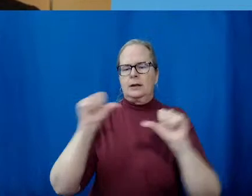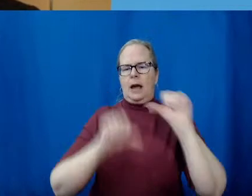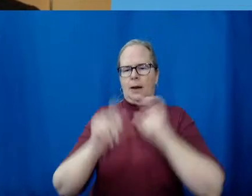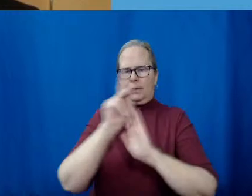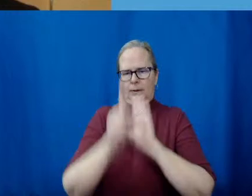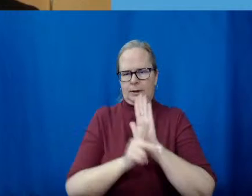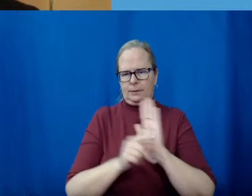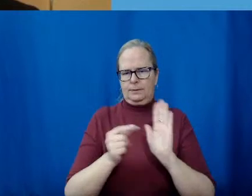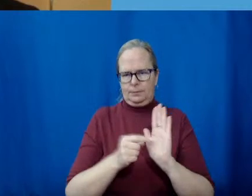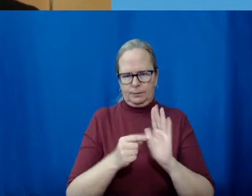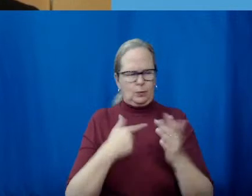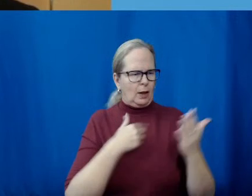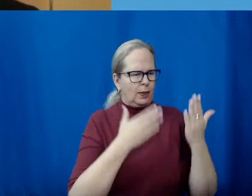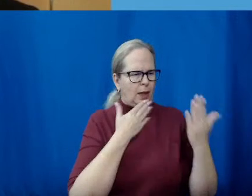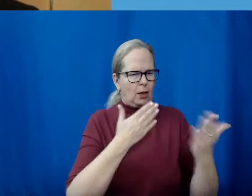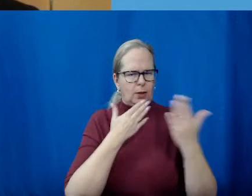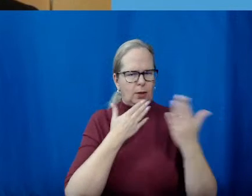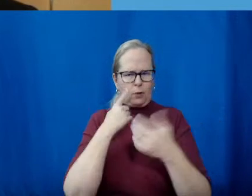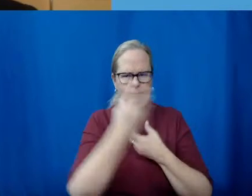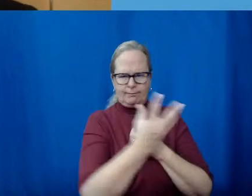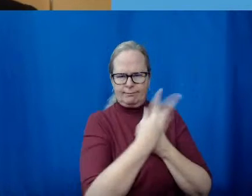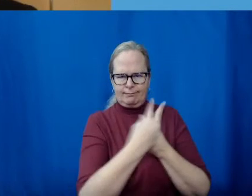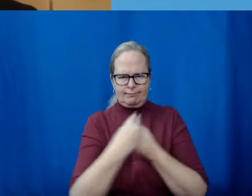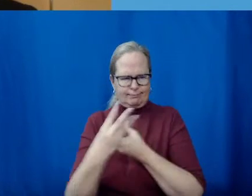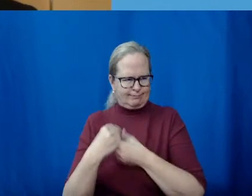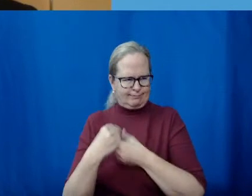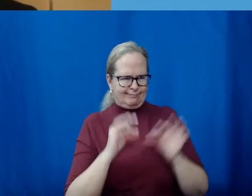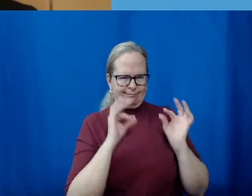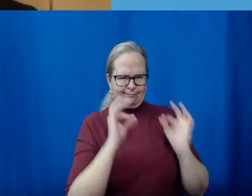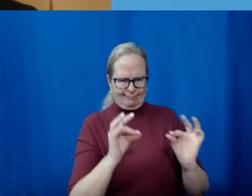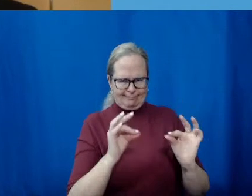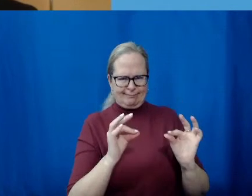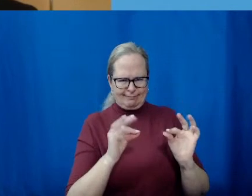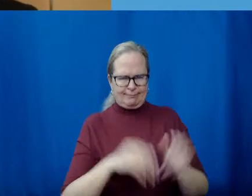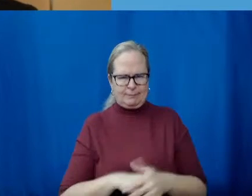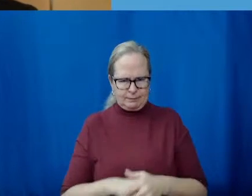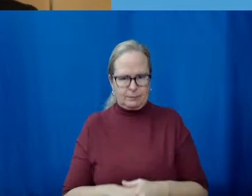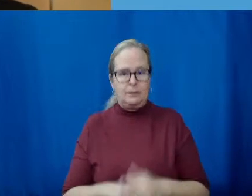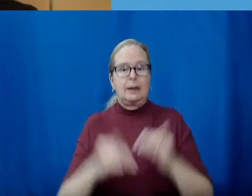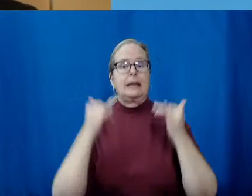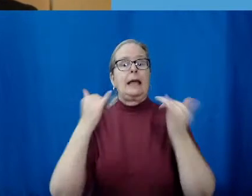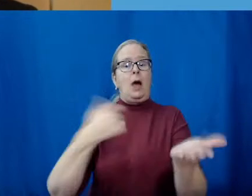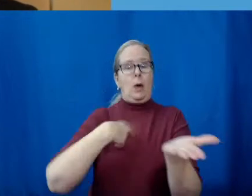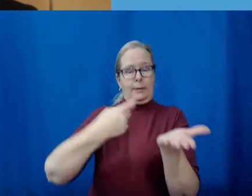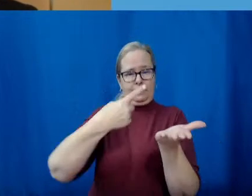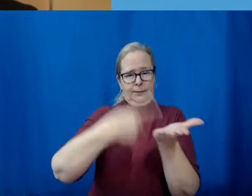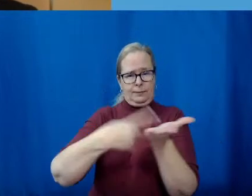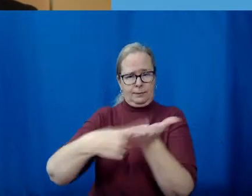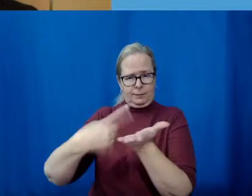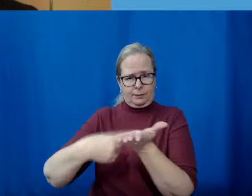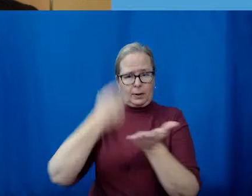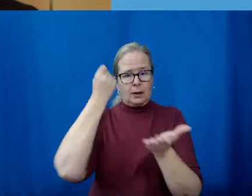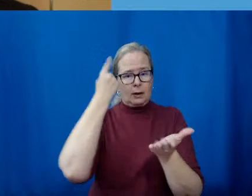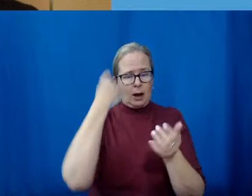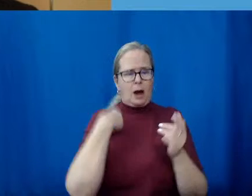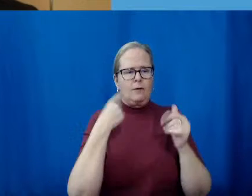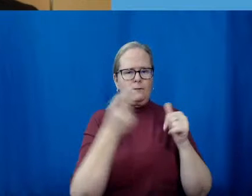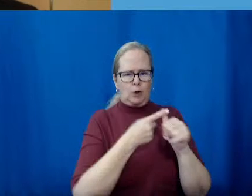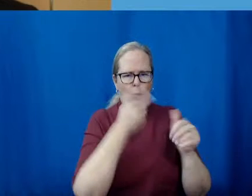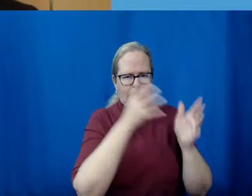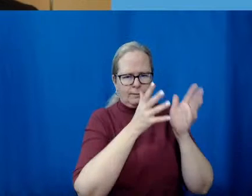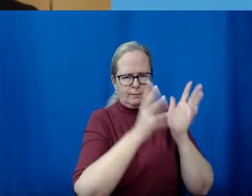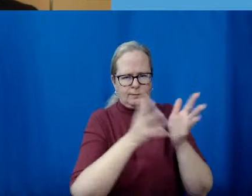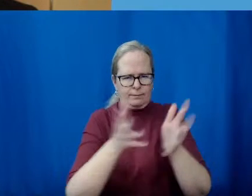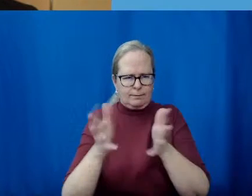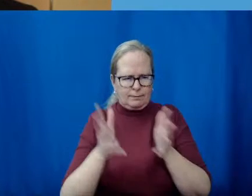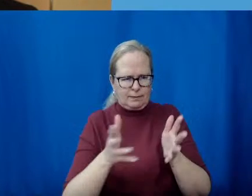always, we are going to aim to keep this discussion conversational and try to tackle as many questions as we can from the media and the public. So feel free,